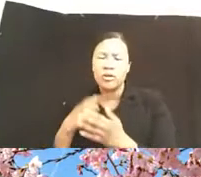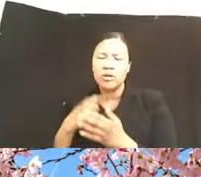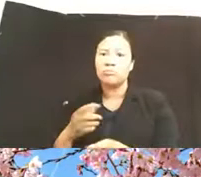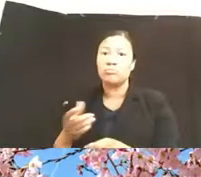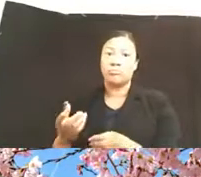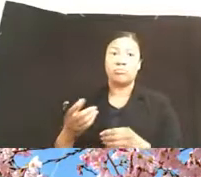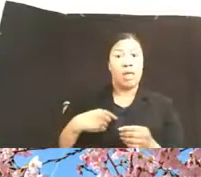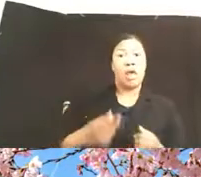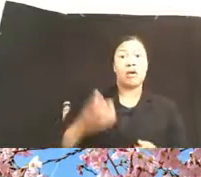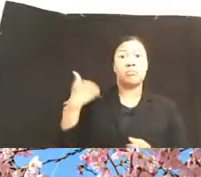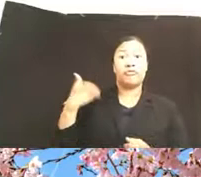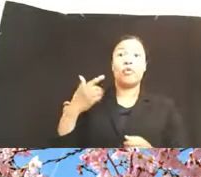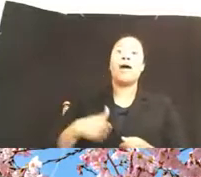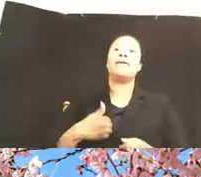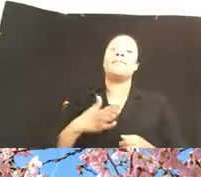Suite in Hearst Hall.